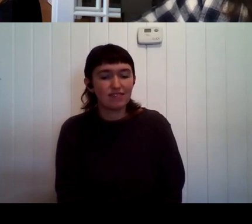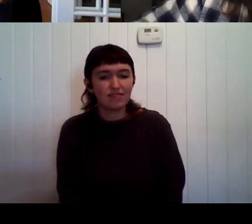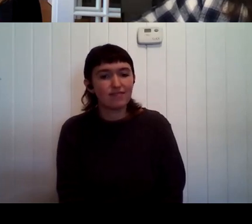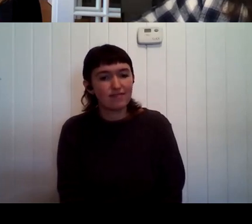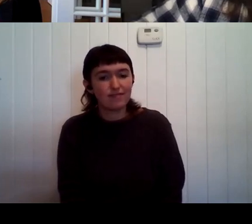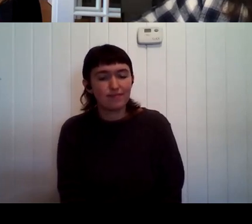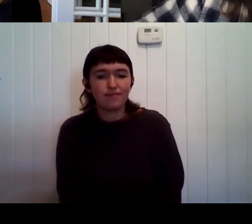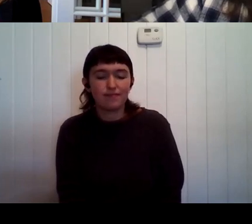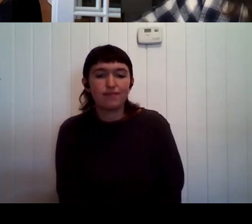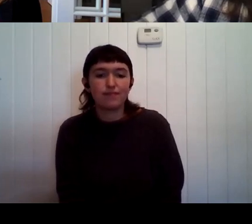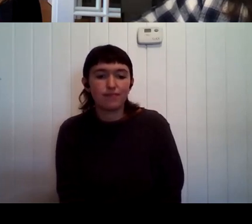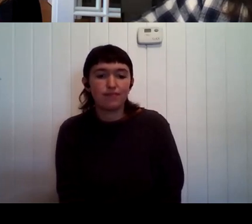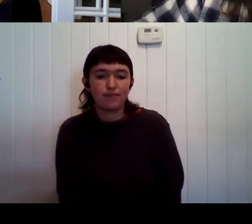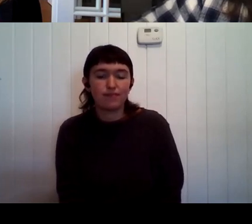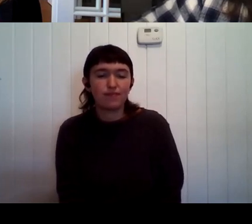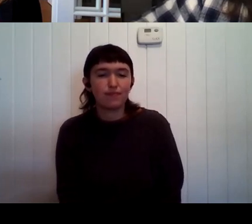I would say